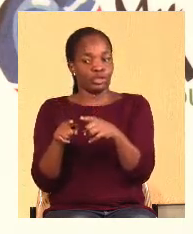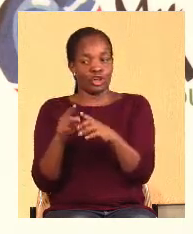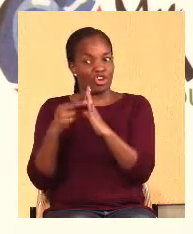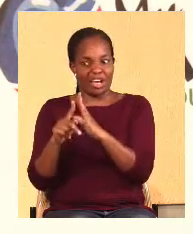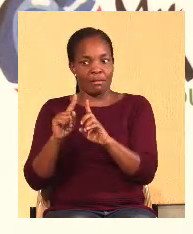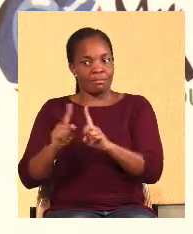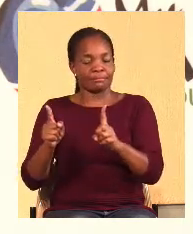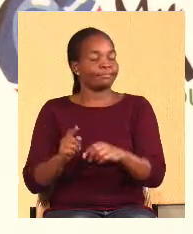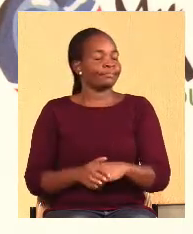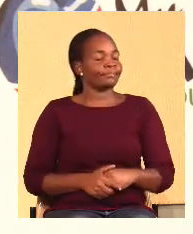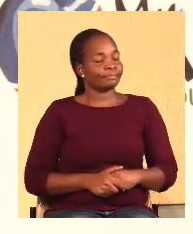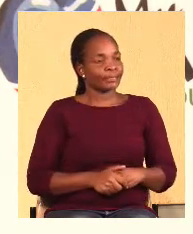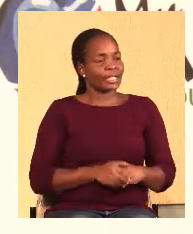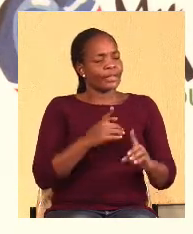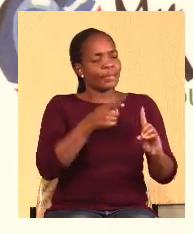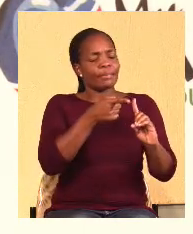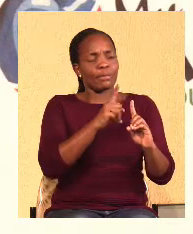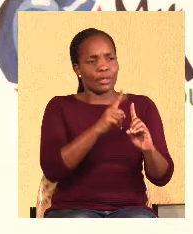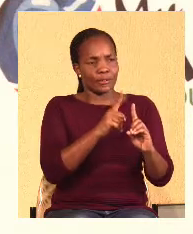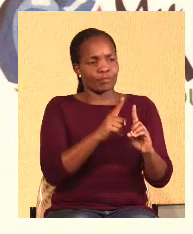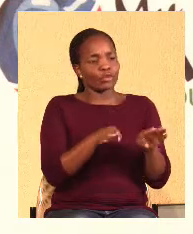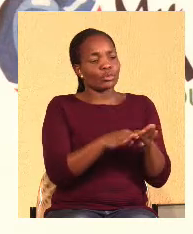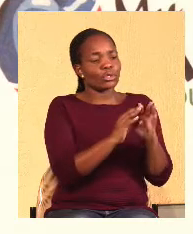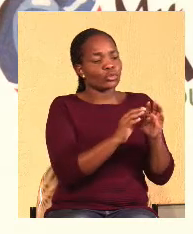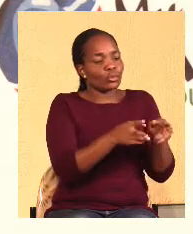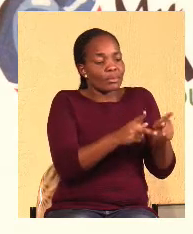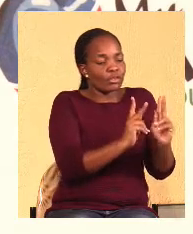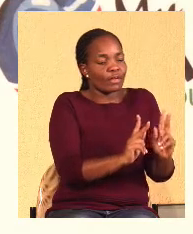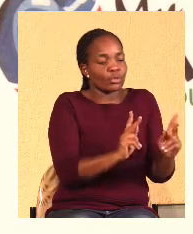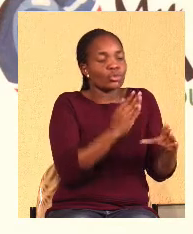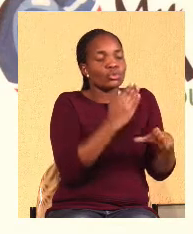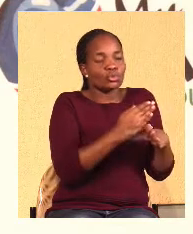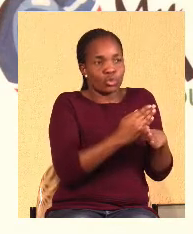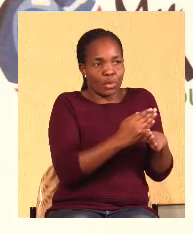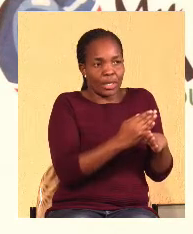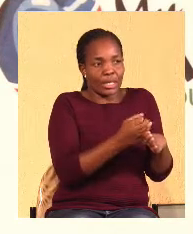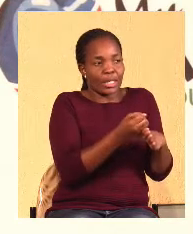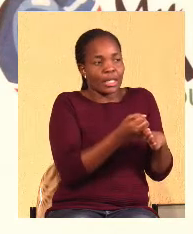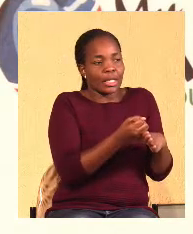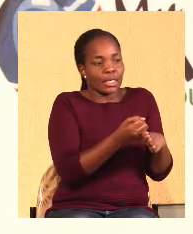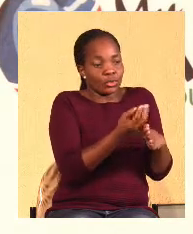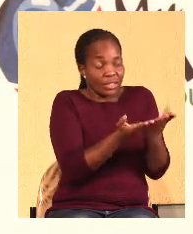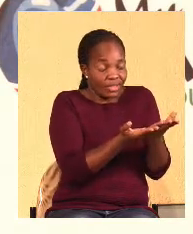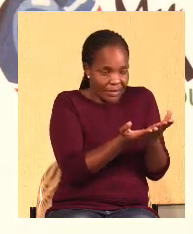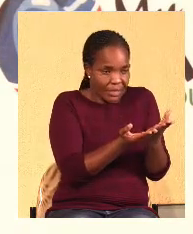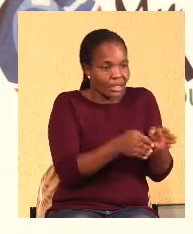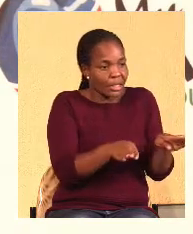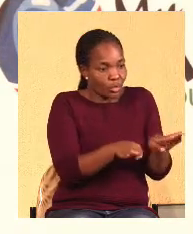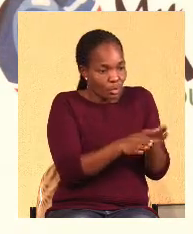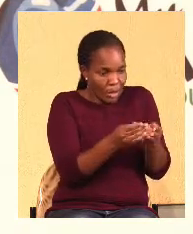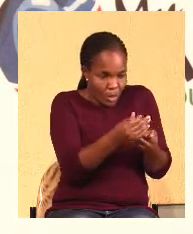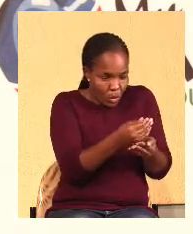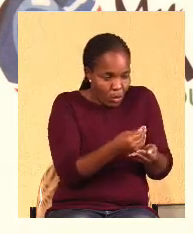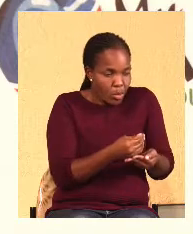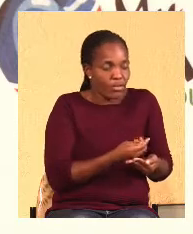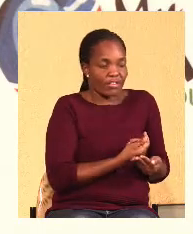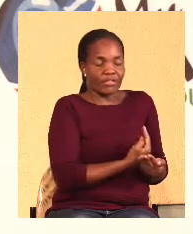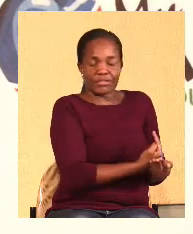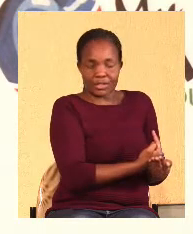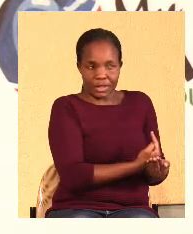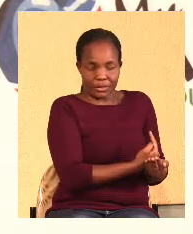that the people are able to make a living and also to provide the services. And that is confined to essential services